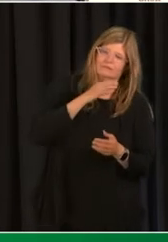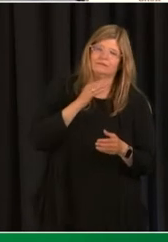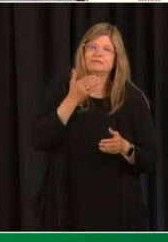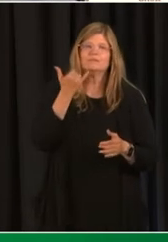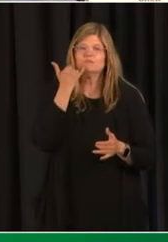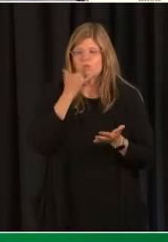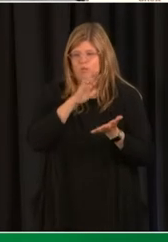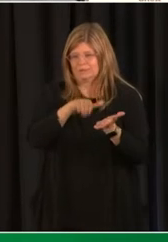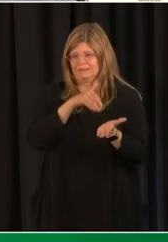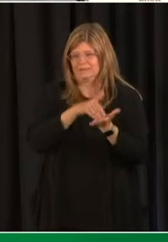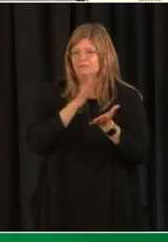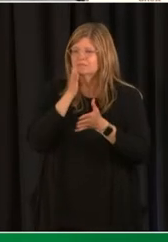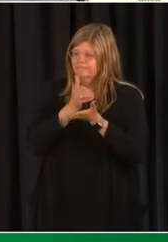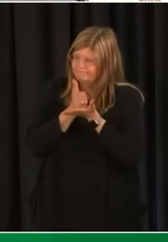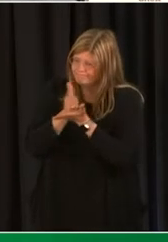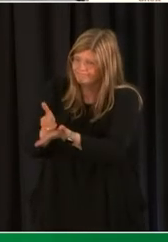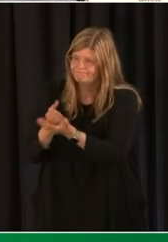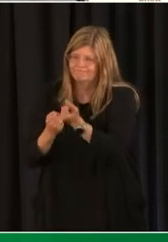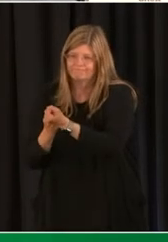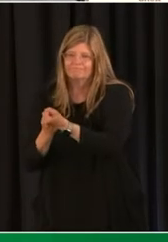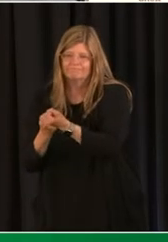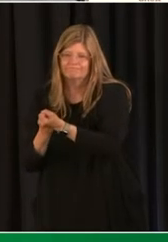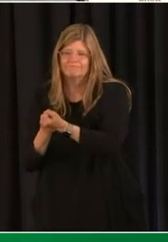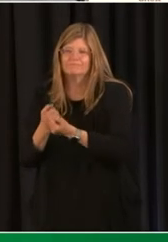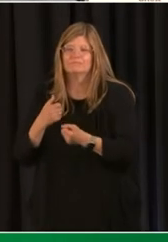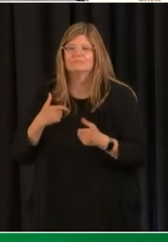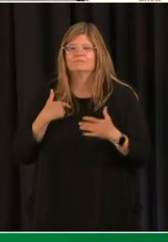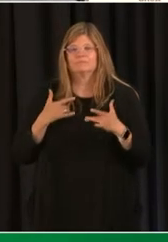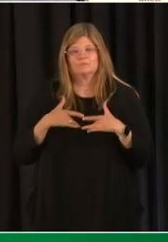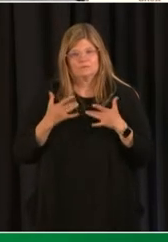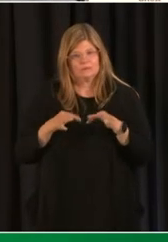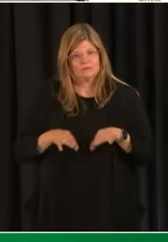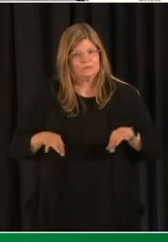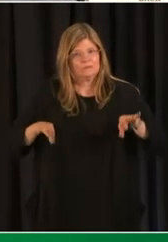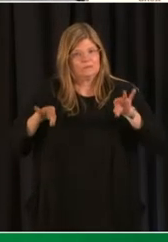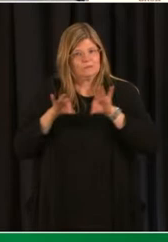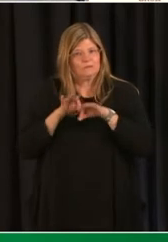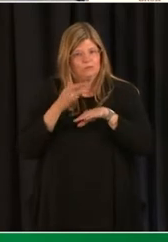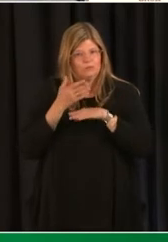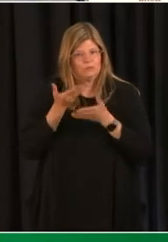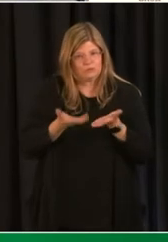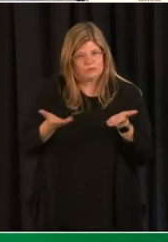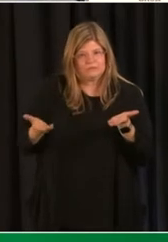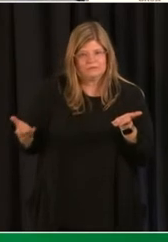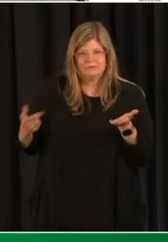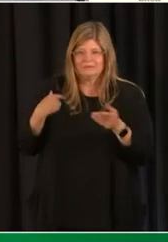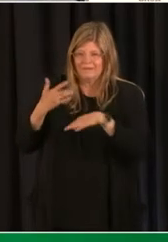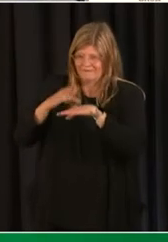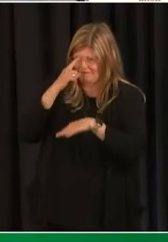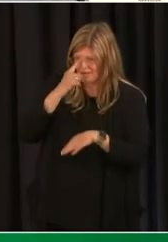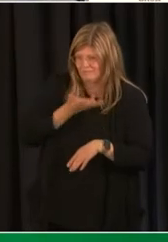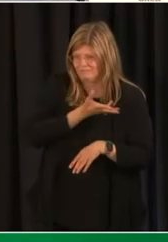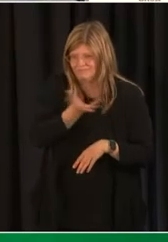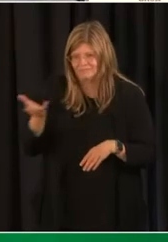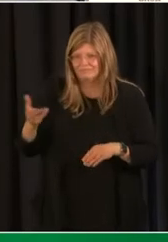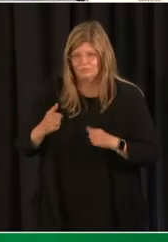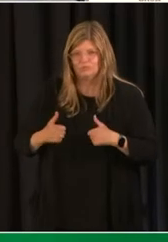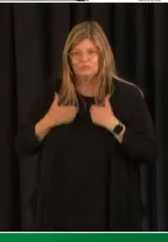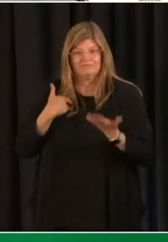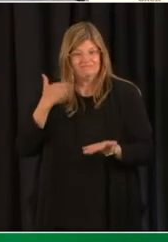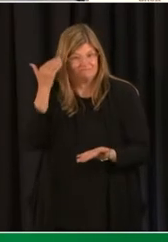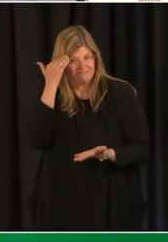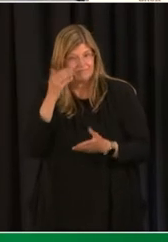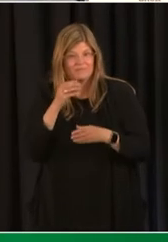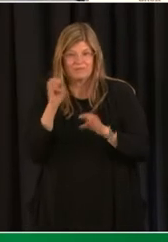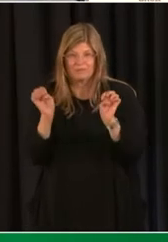will assist you. We're so happy to have this important resource available to residents. We know that with our emergency rental